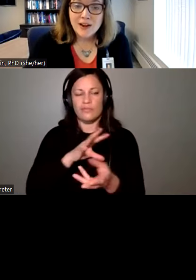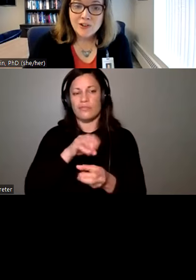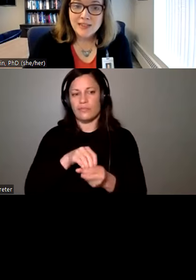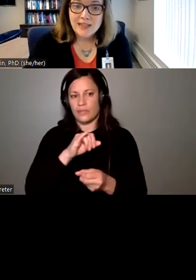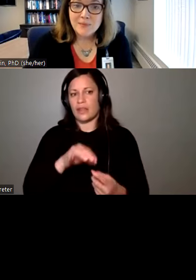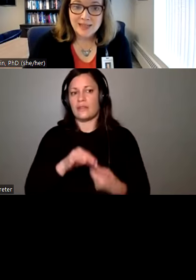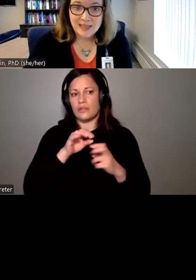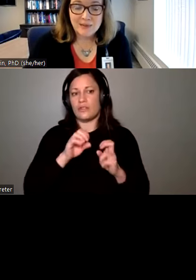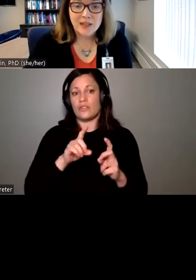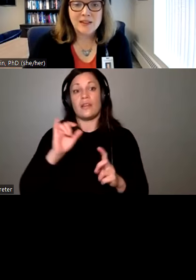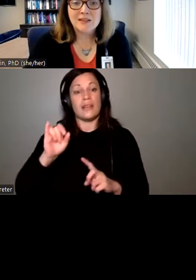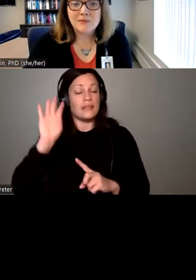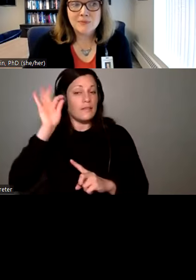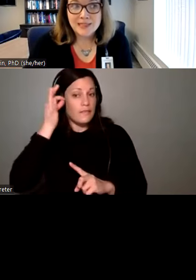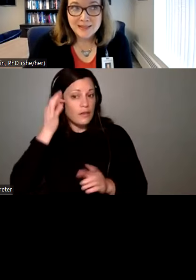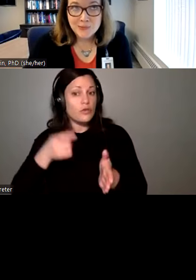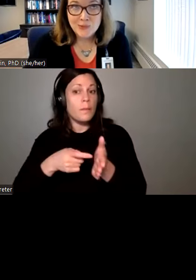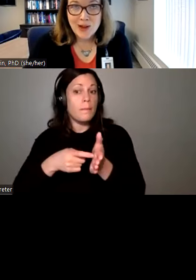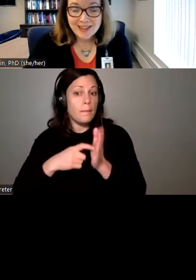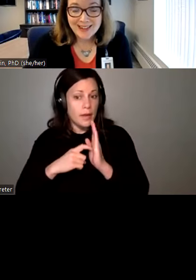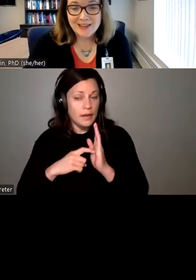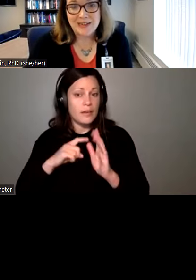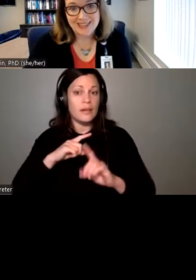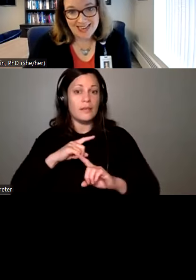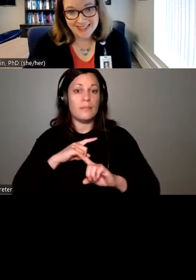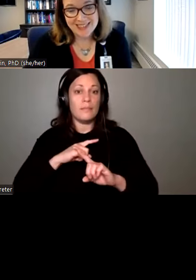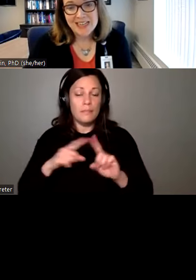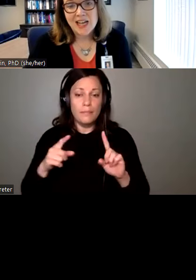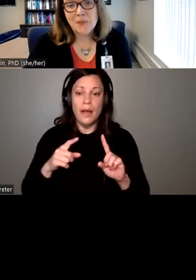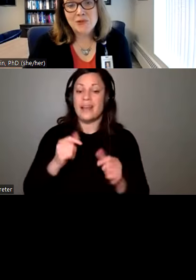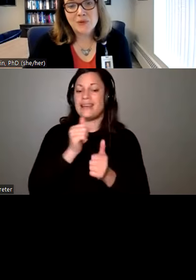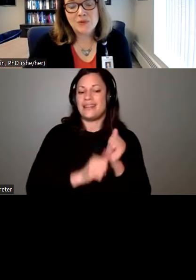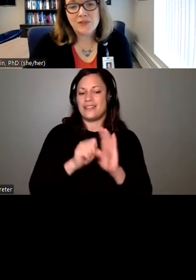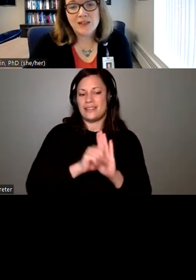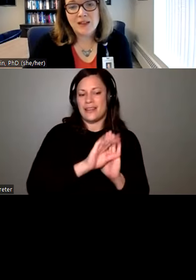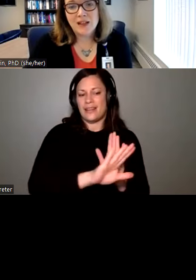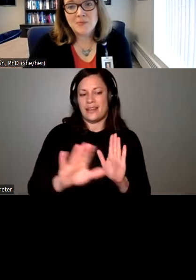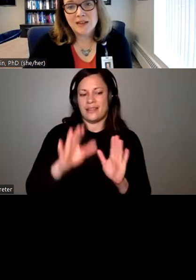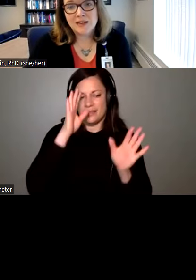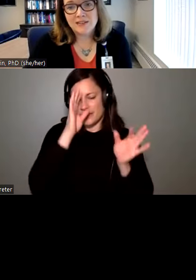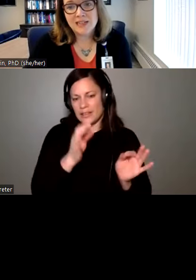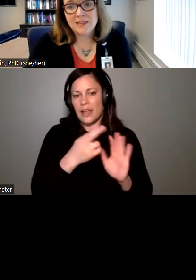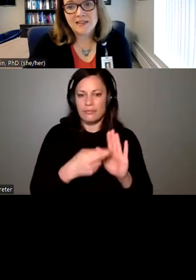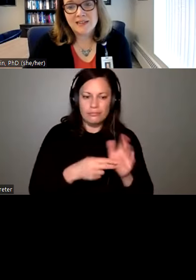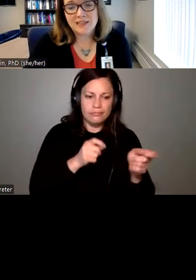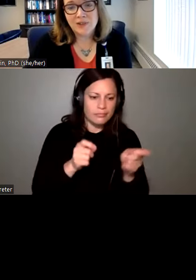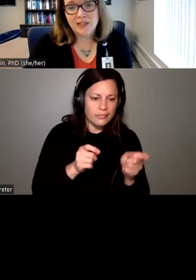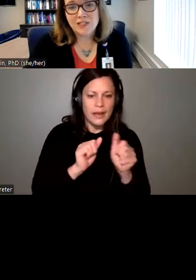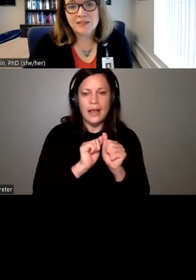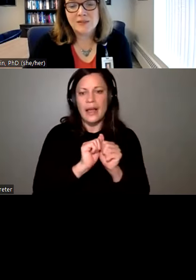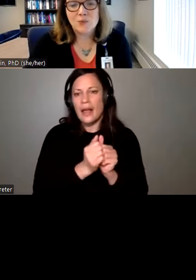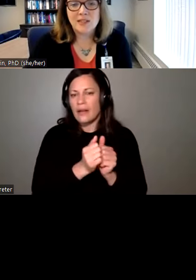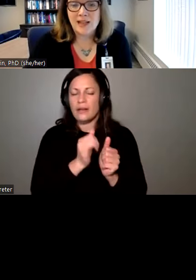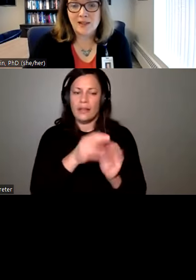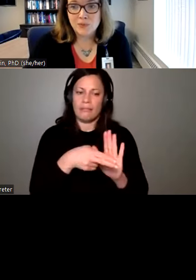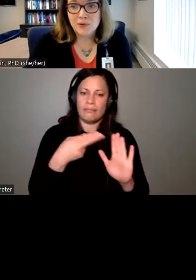are federally mandated, but regulated by states in terms of the diagnostic